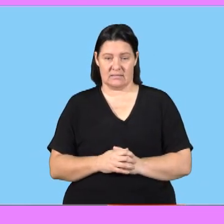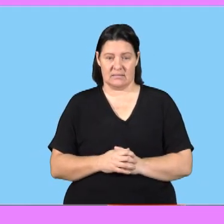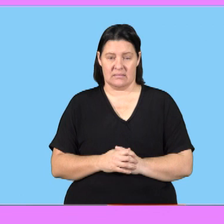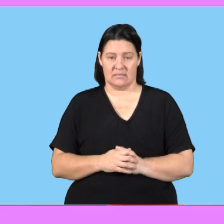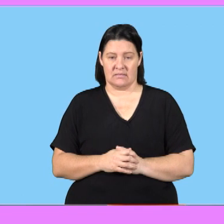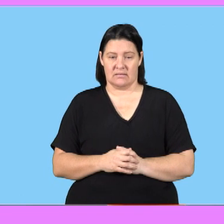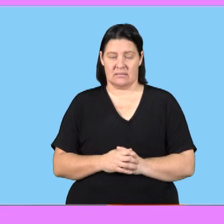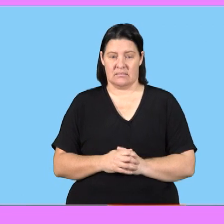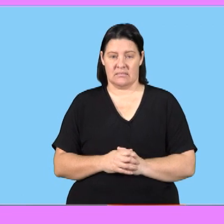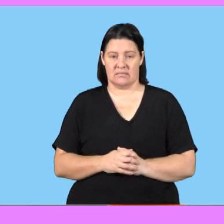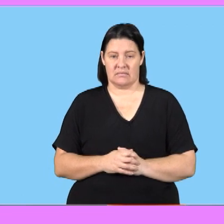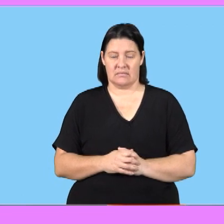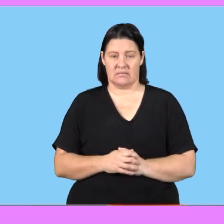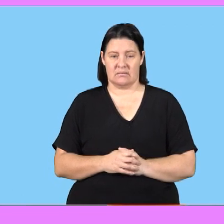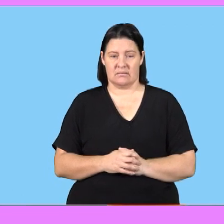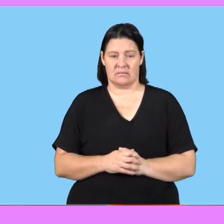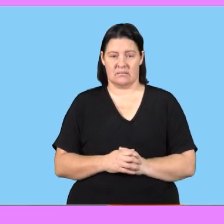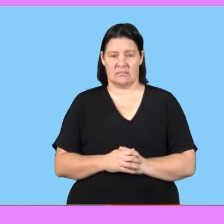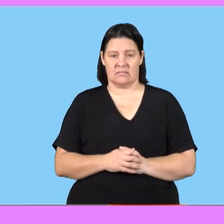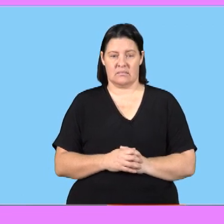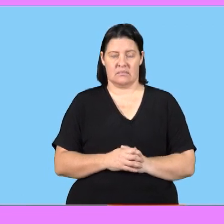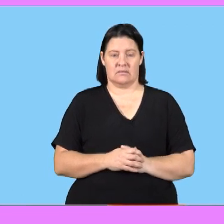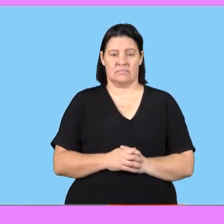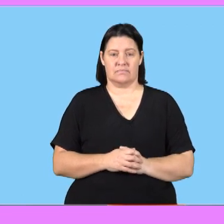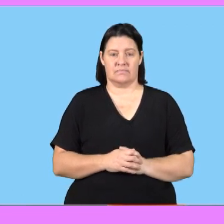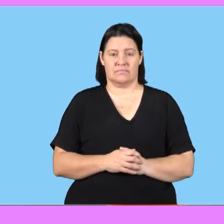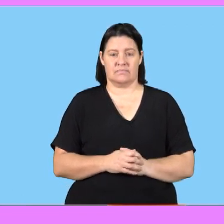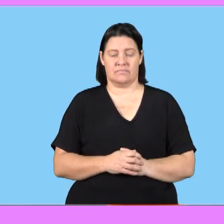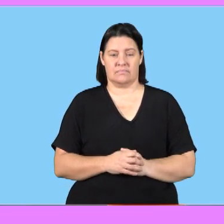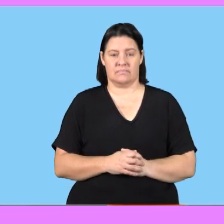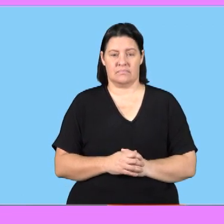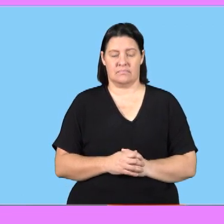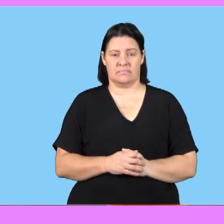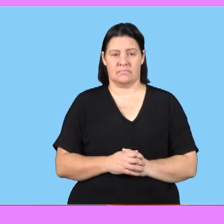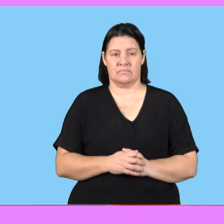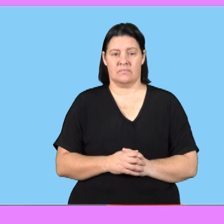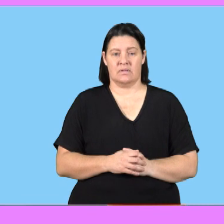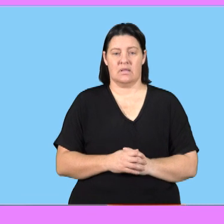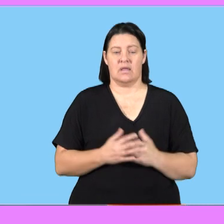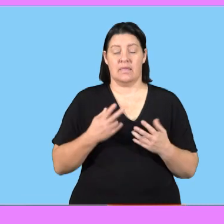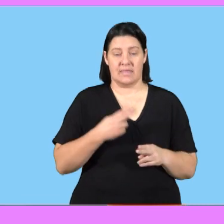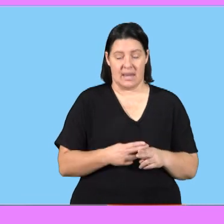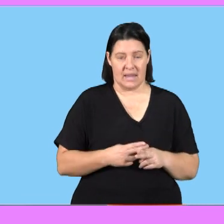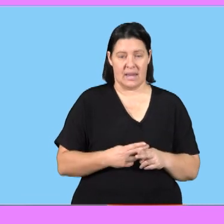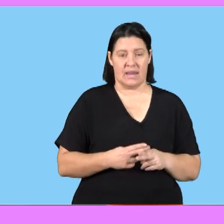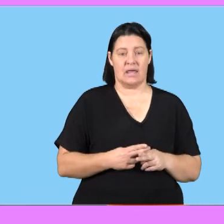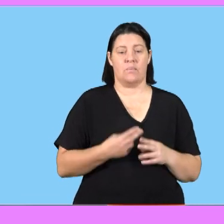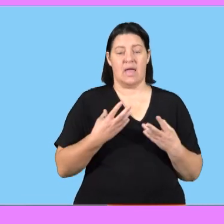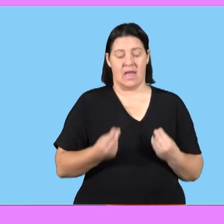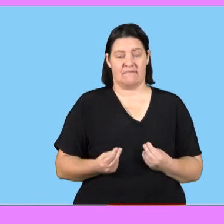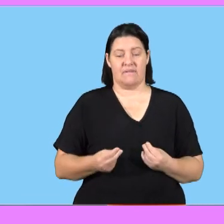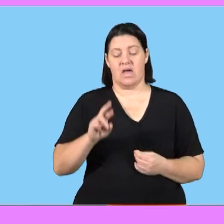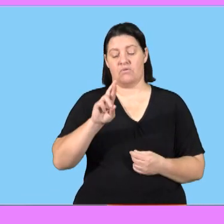61, 0.61, 0.60 actually, after rounding it off. Then we will